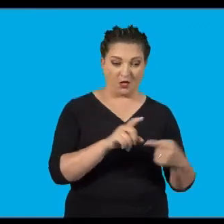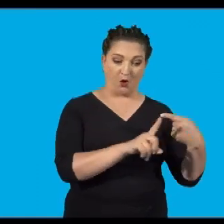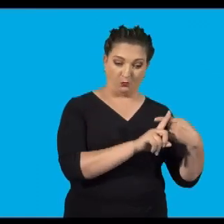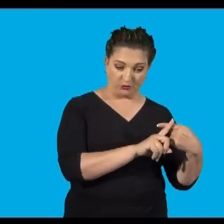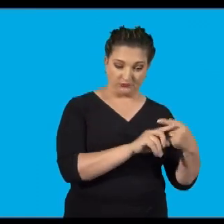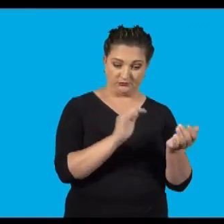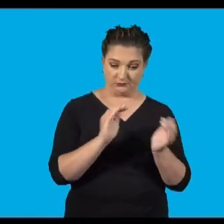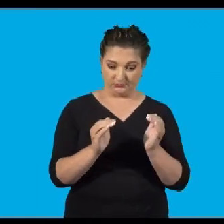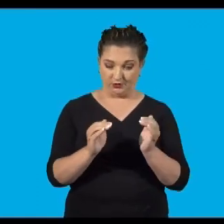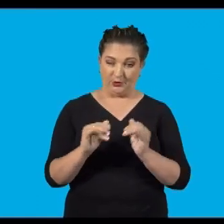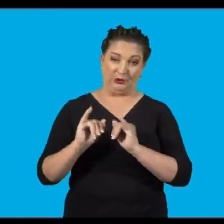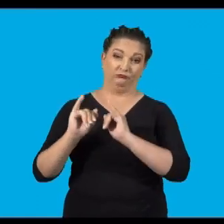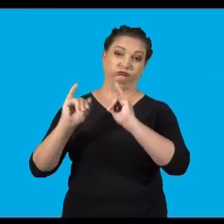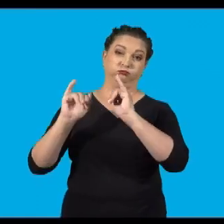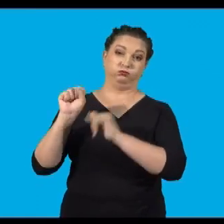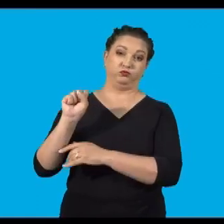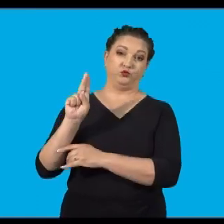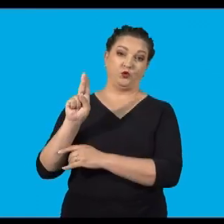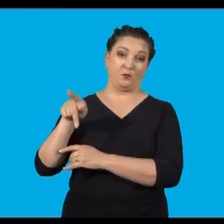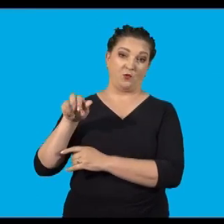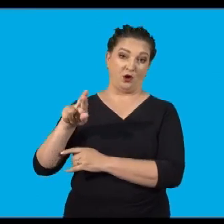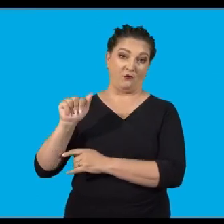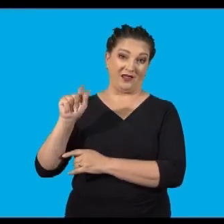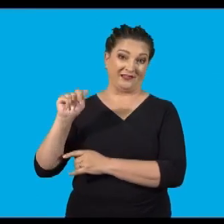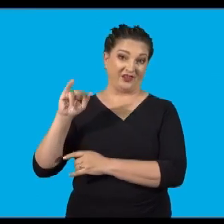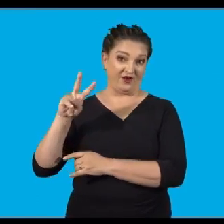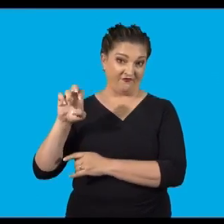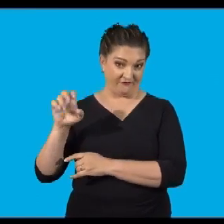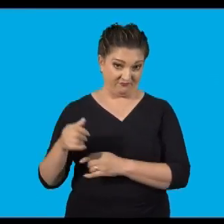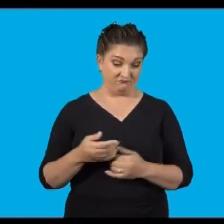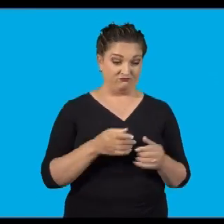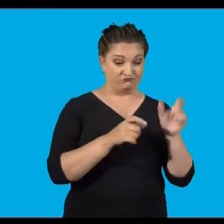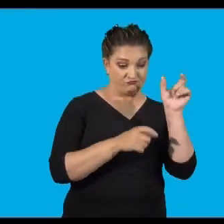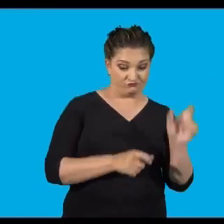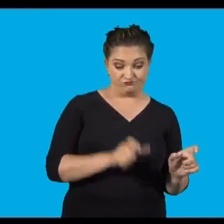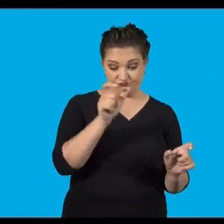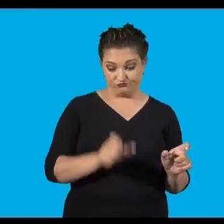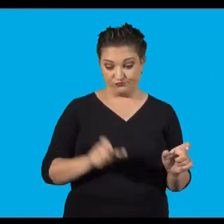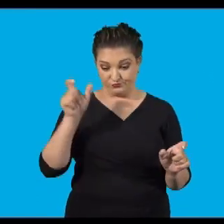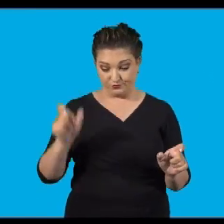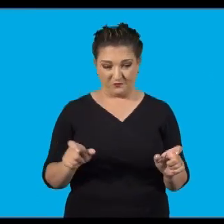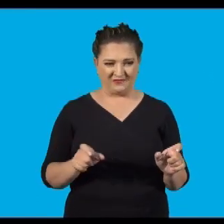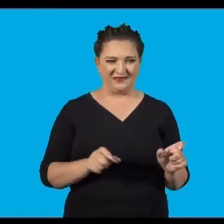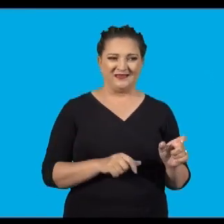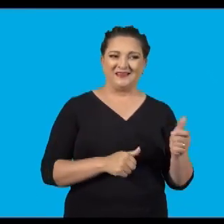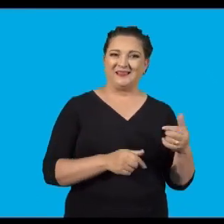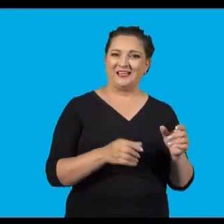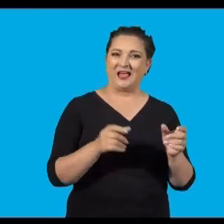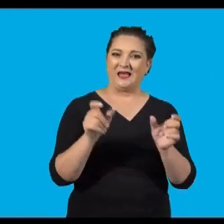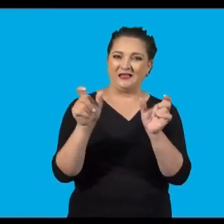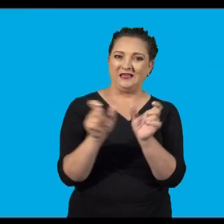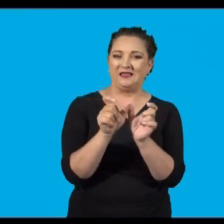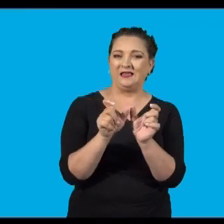your positive, comparative, superlative, and when we are doing the comparative, we add ER to the